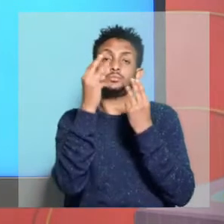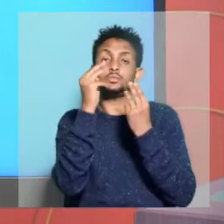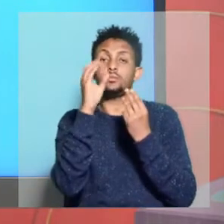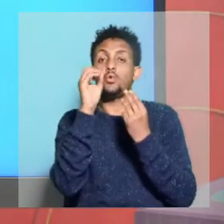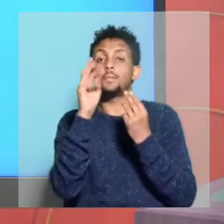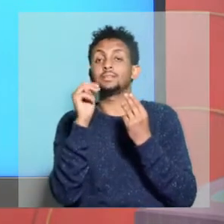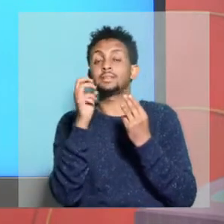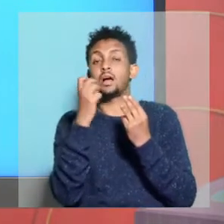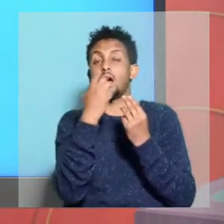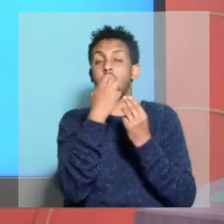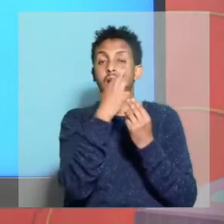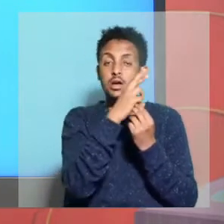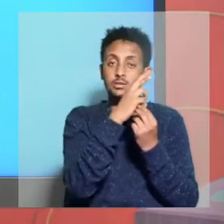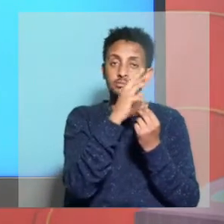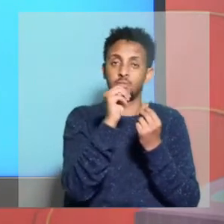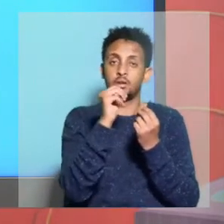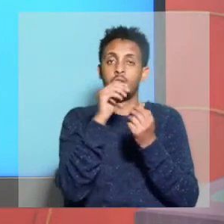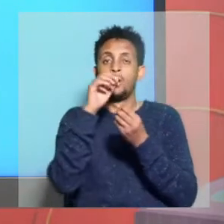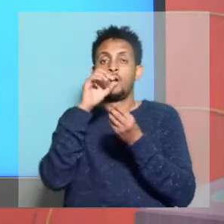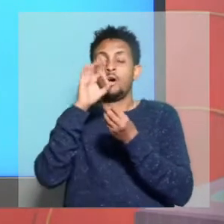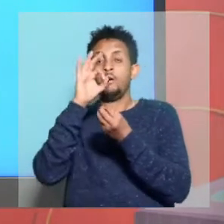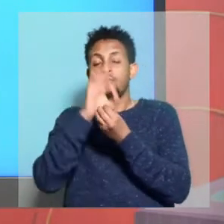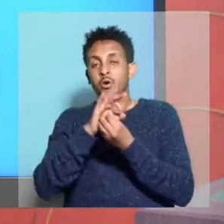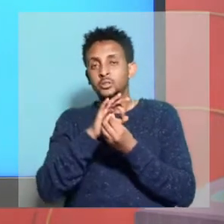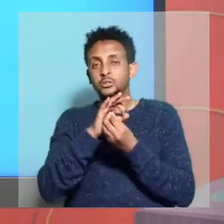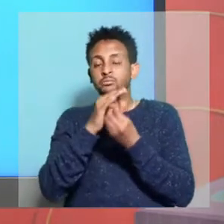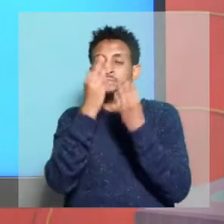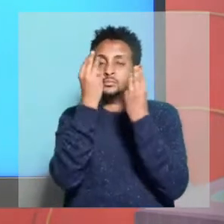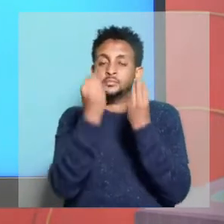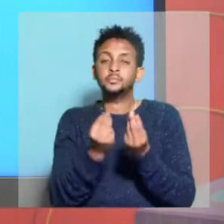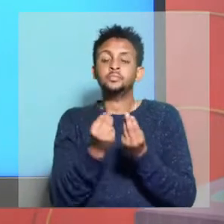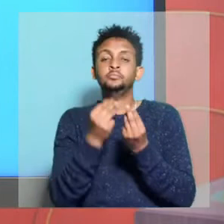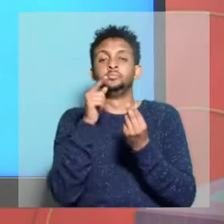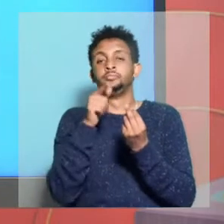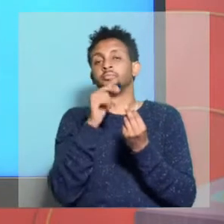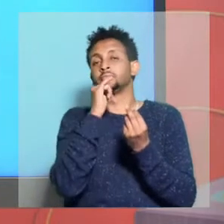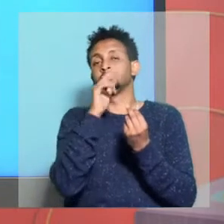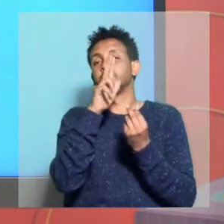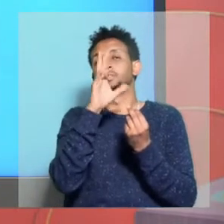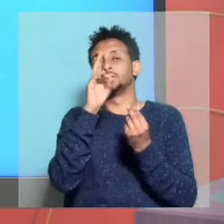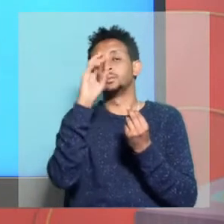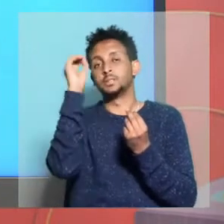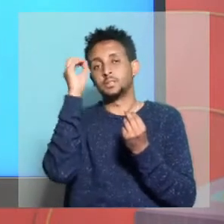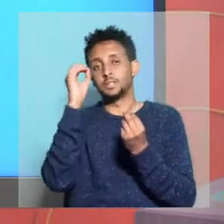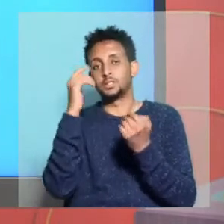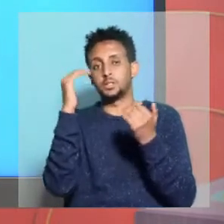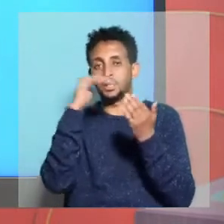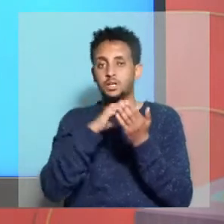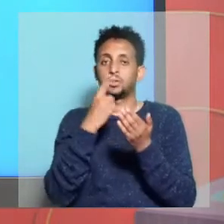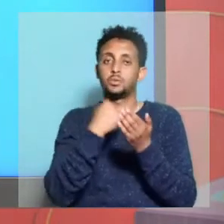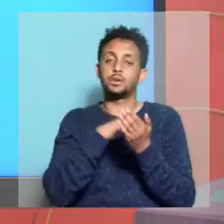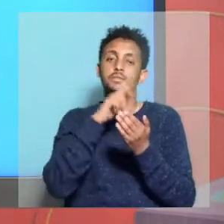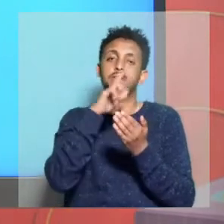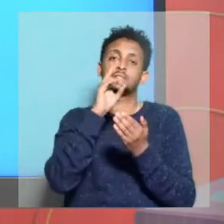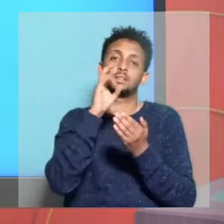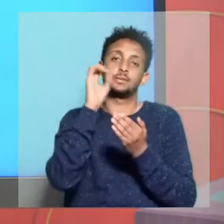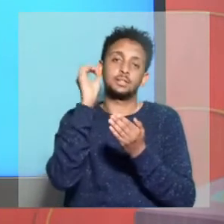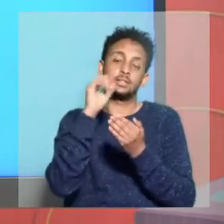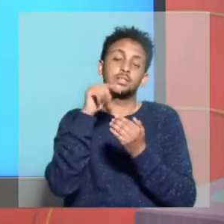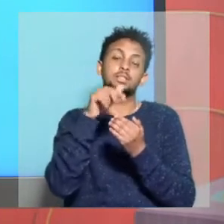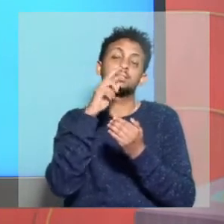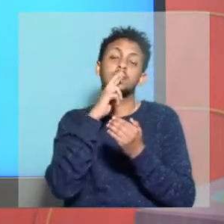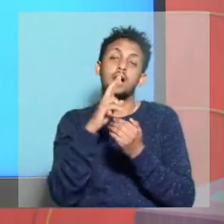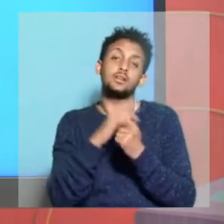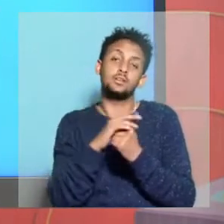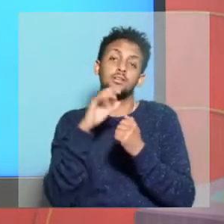moment arm and the force which is the weight of the bar is 37 degree. Again, we can use 37 degree. So